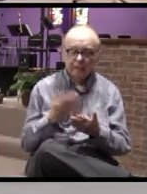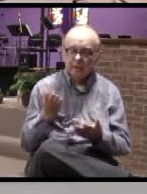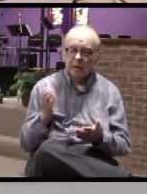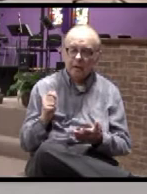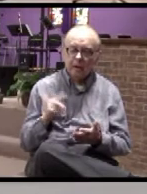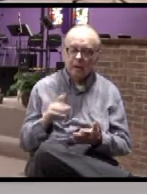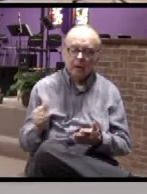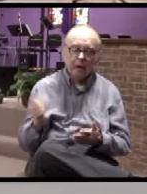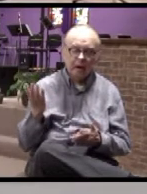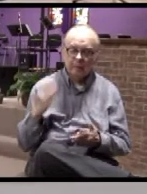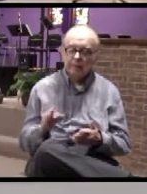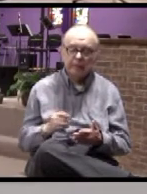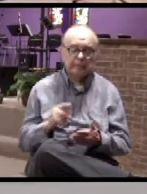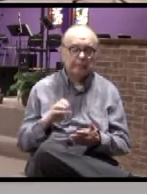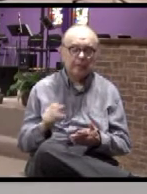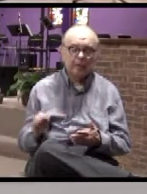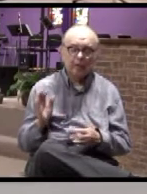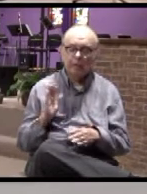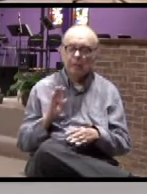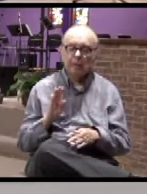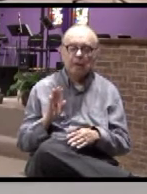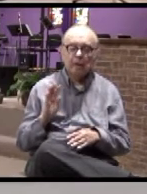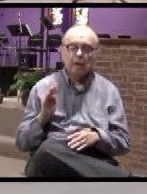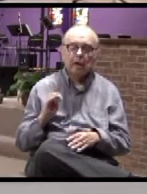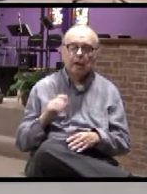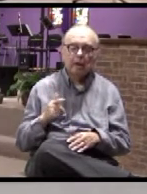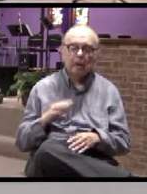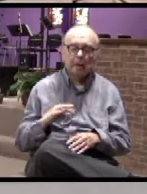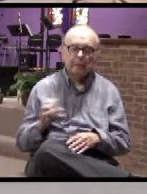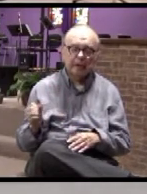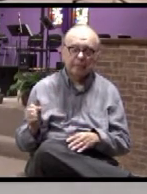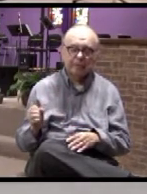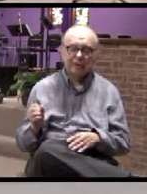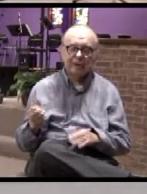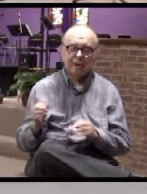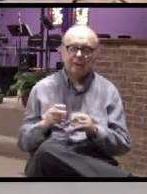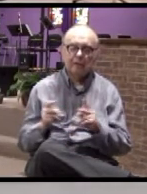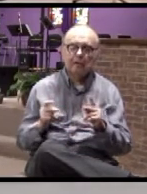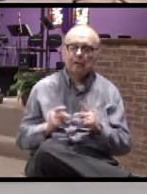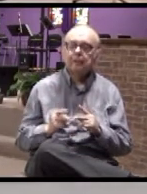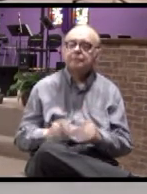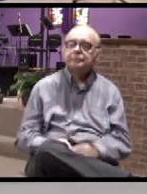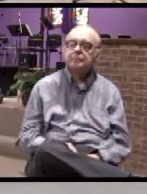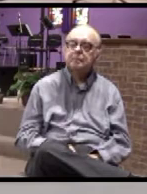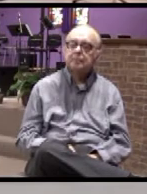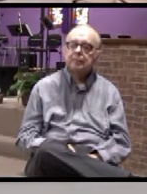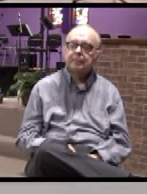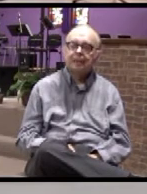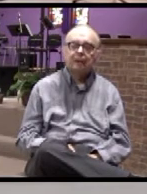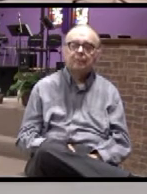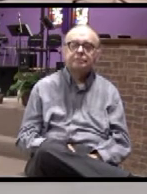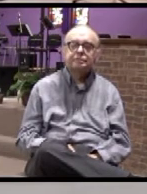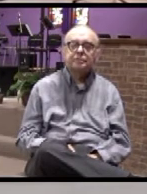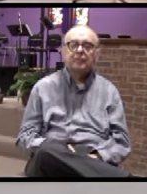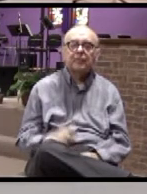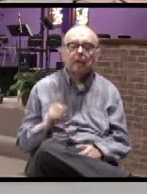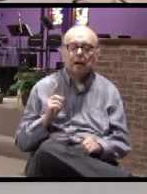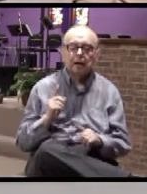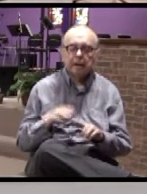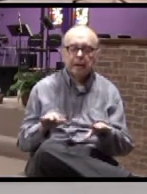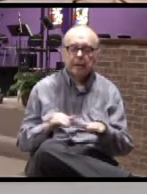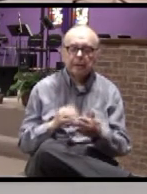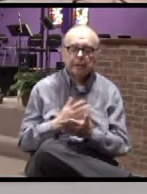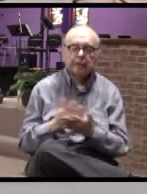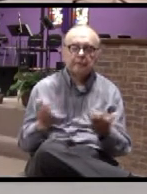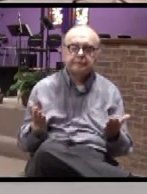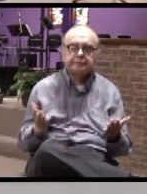never bet on the Bengals anyway, okay? I never bet on anything because I can't do any